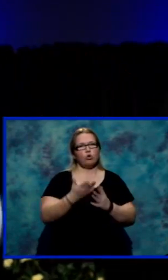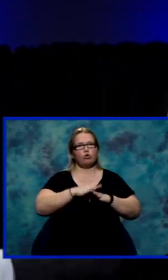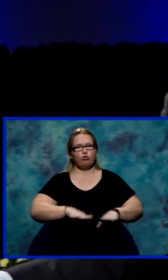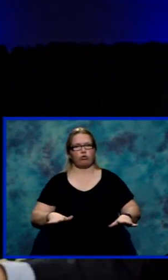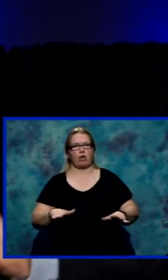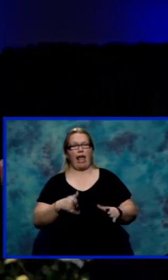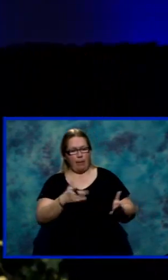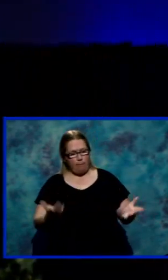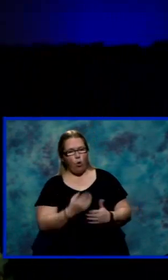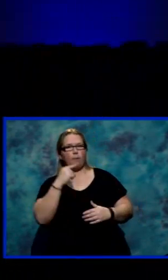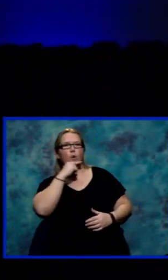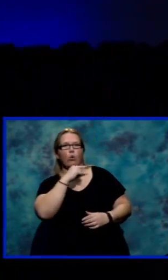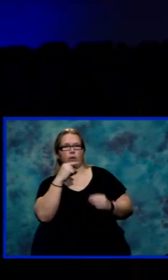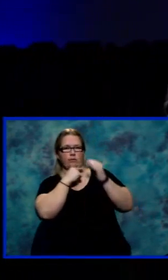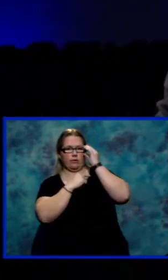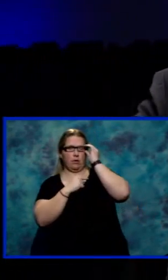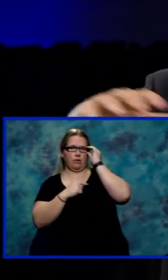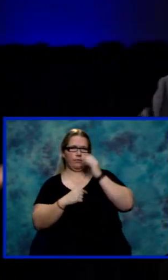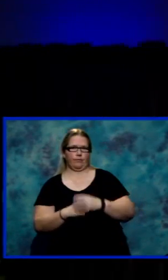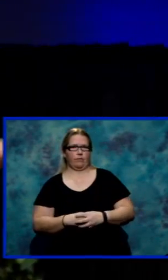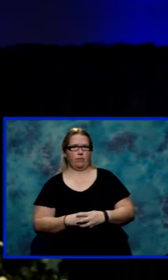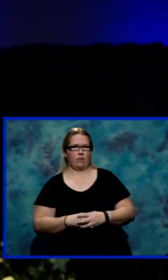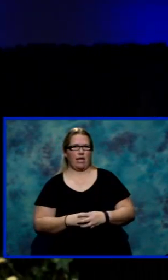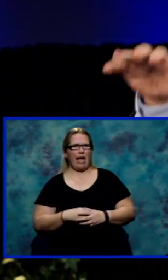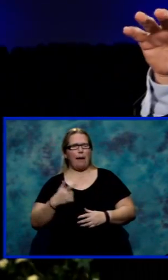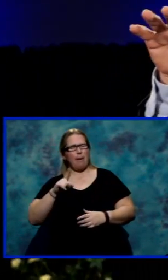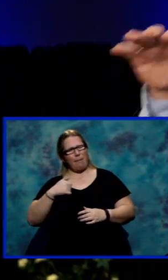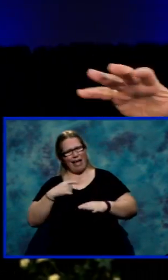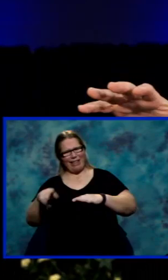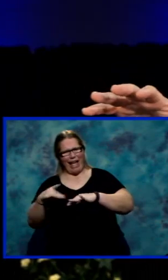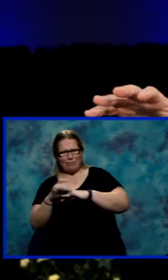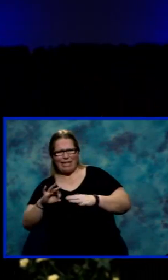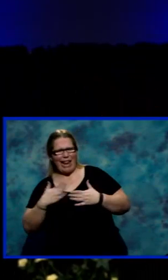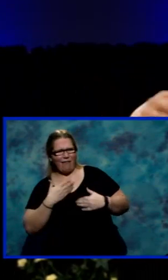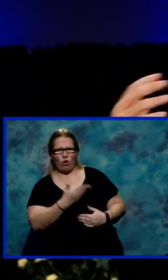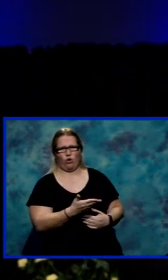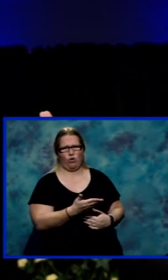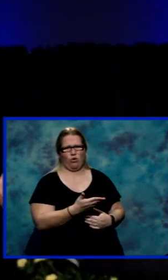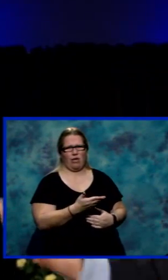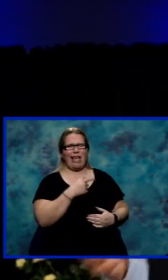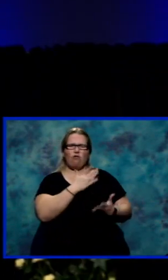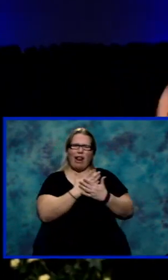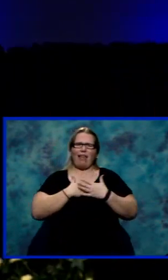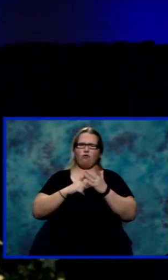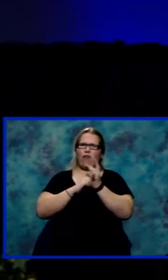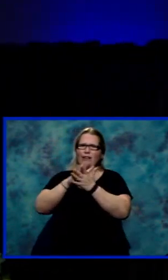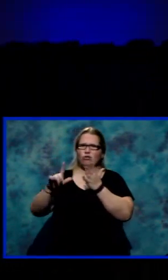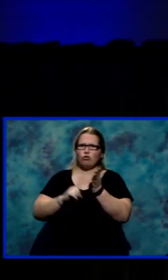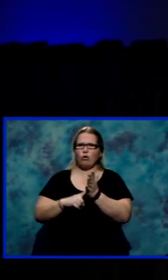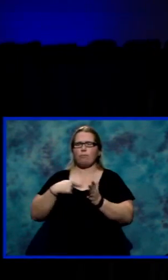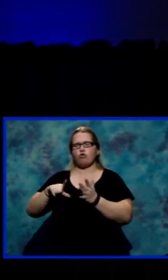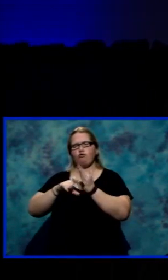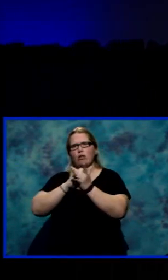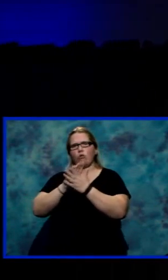male heirs, which meant that she had some value, but he didn't love her. He didn't really care for her very much. He really loved Rachel because Rachel was